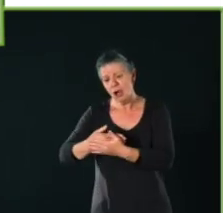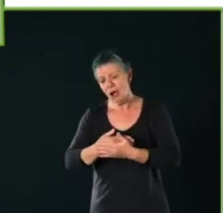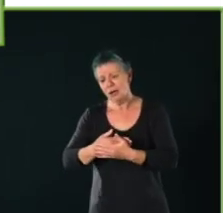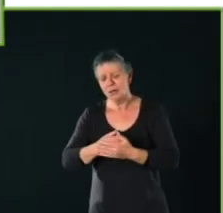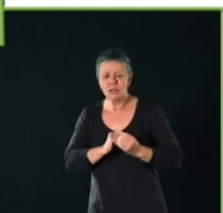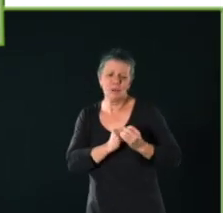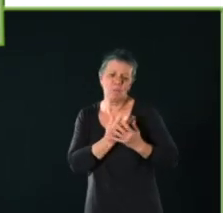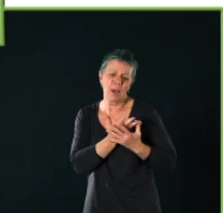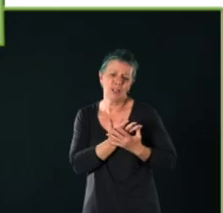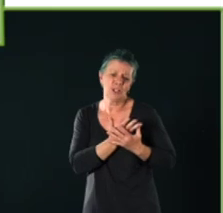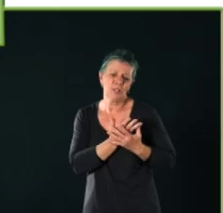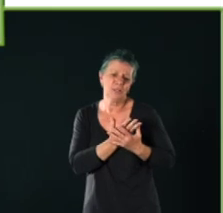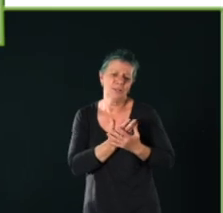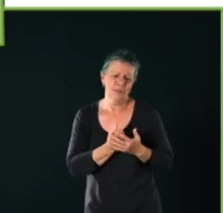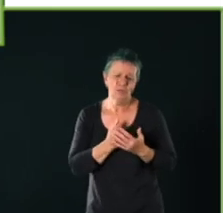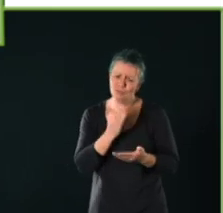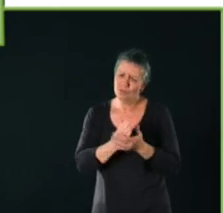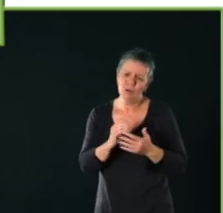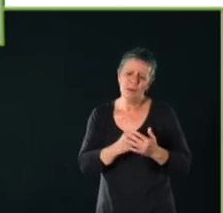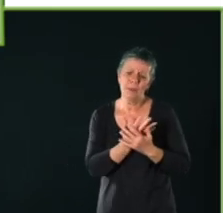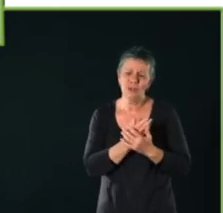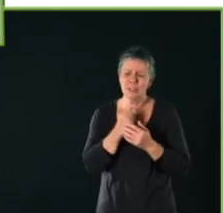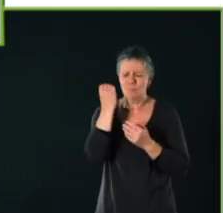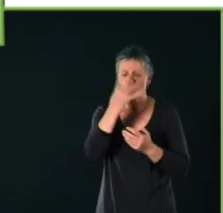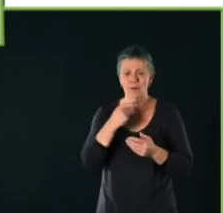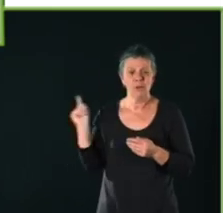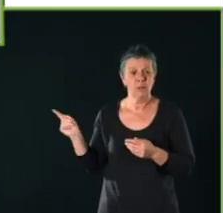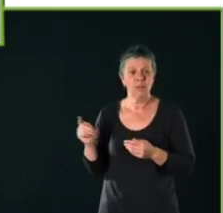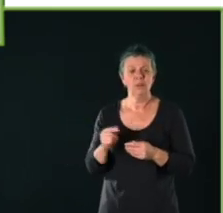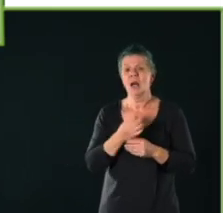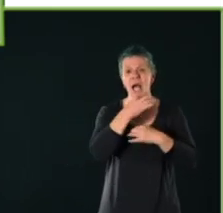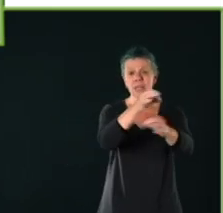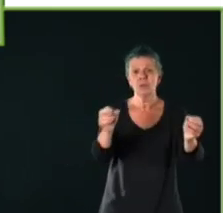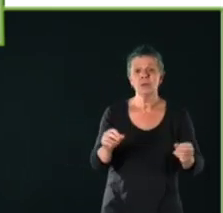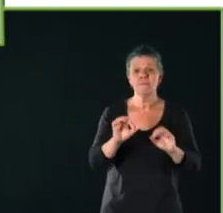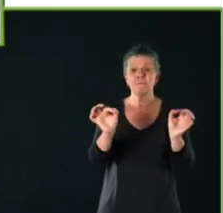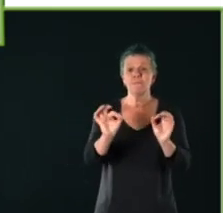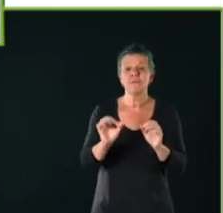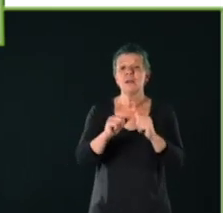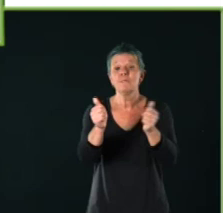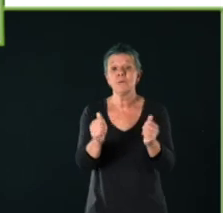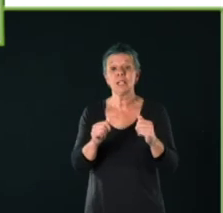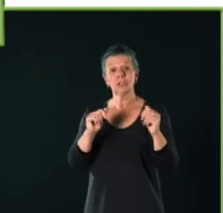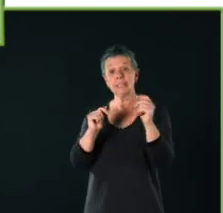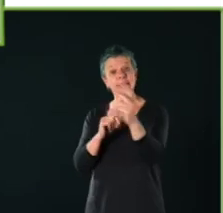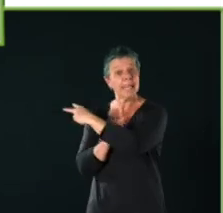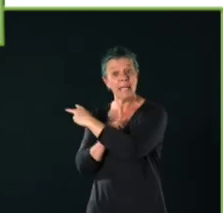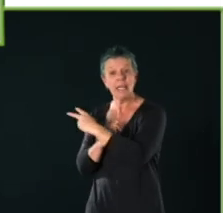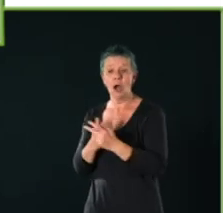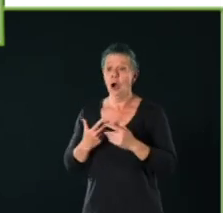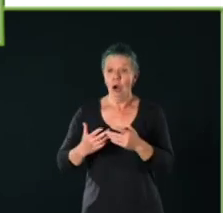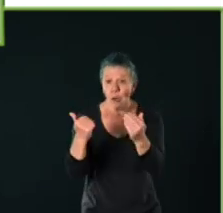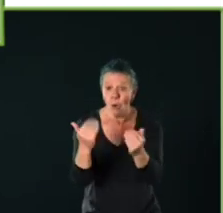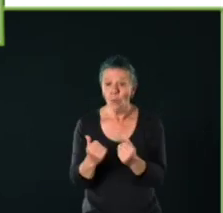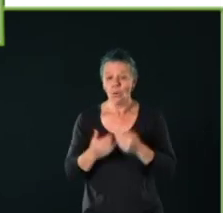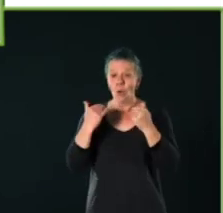Compassion. That's truly what I felt as a child when I used to look at this. It's absolutely beautiful. Has anyone ever had the chance to see it? Oh, cool, bring me up some photos.